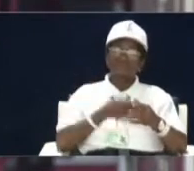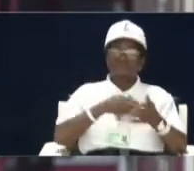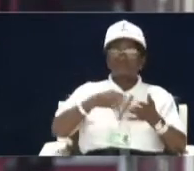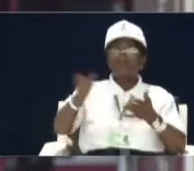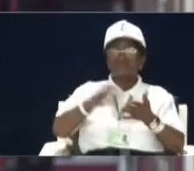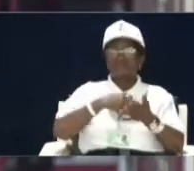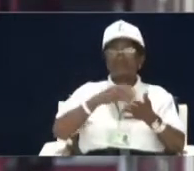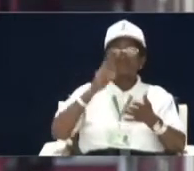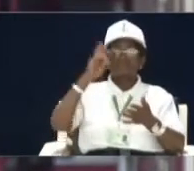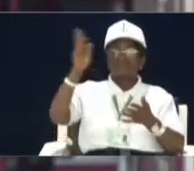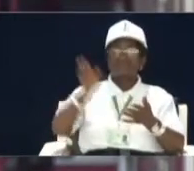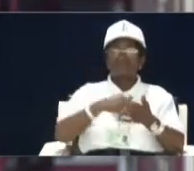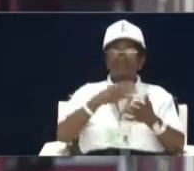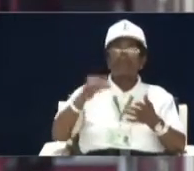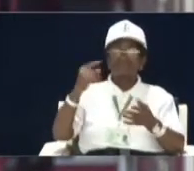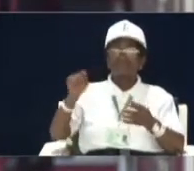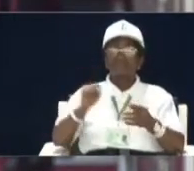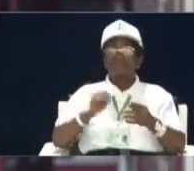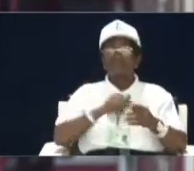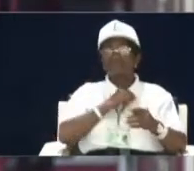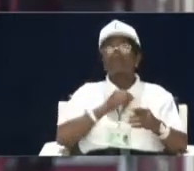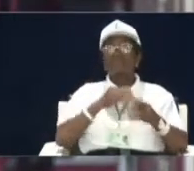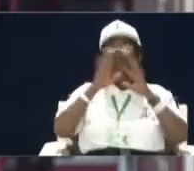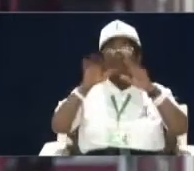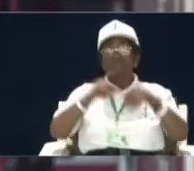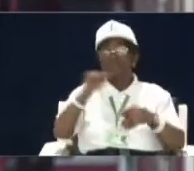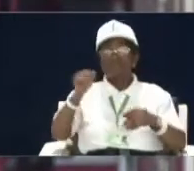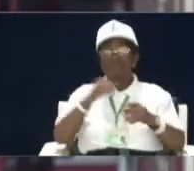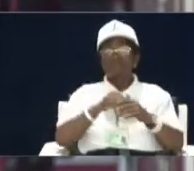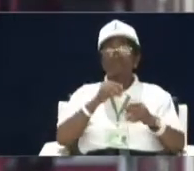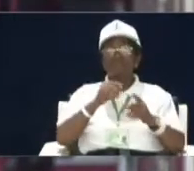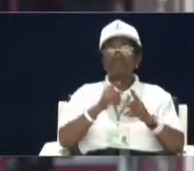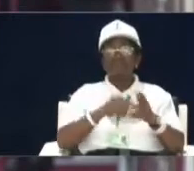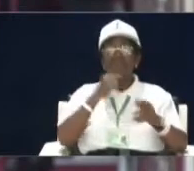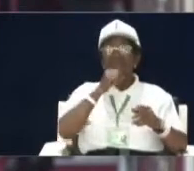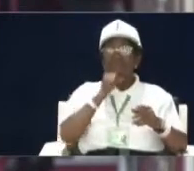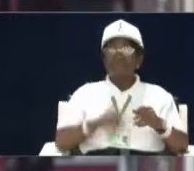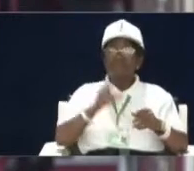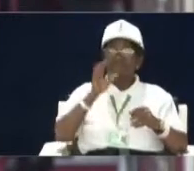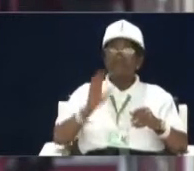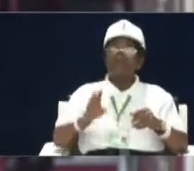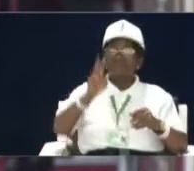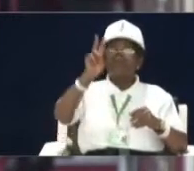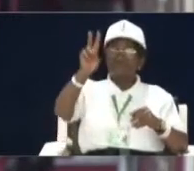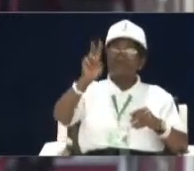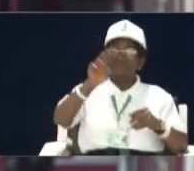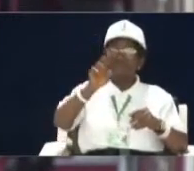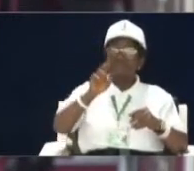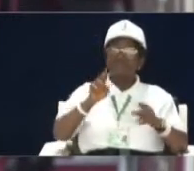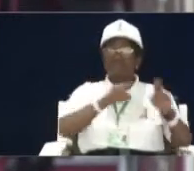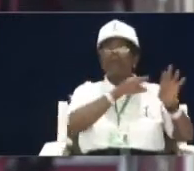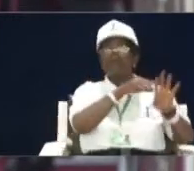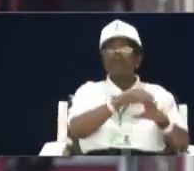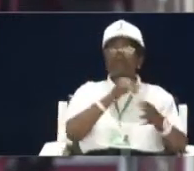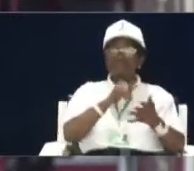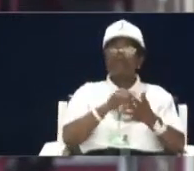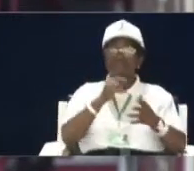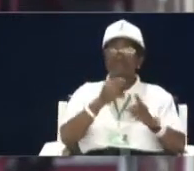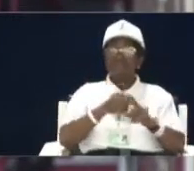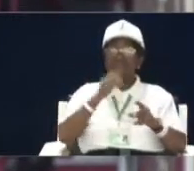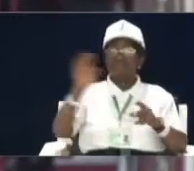her song of gratitude in 1 Samuel chapter 2, you can look at it from verse 1 to